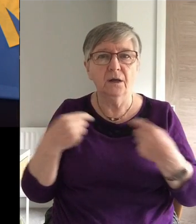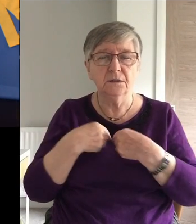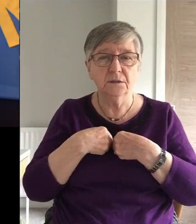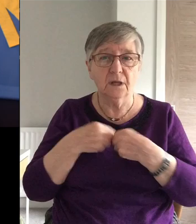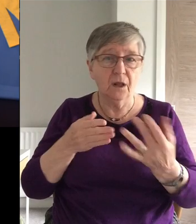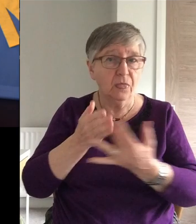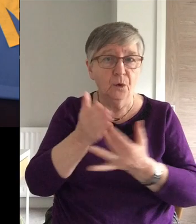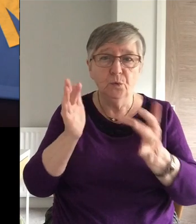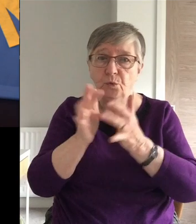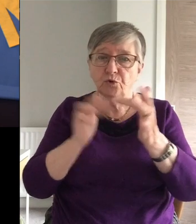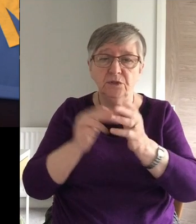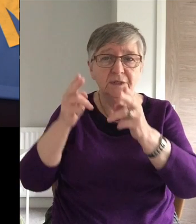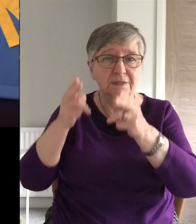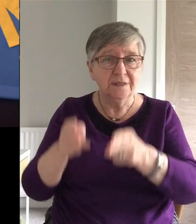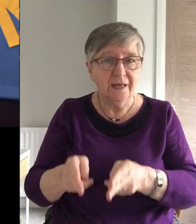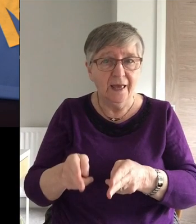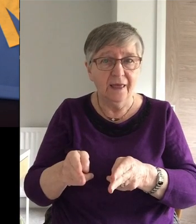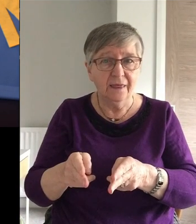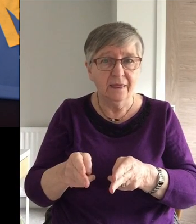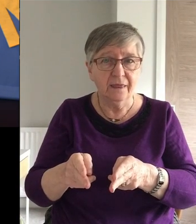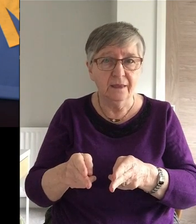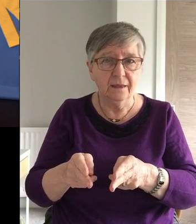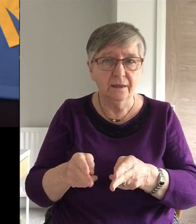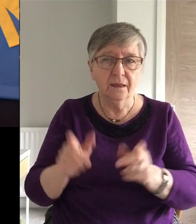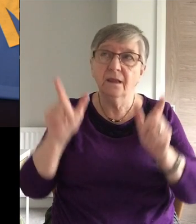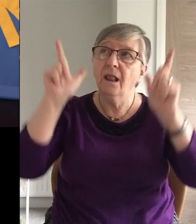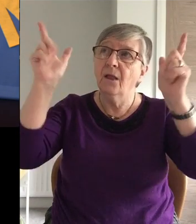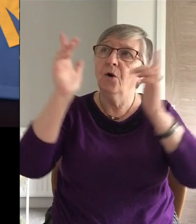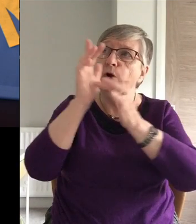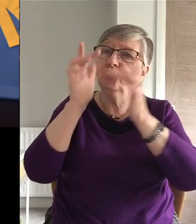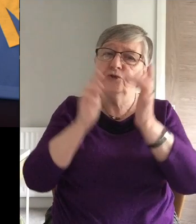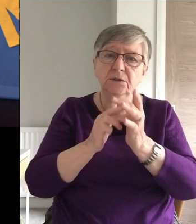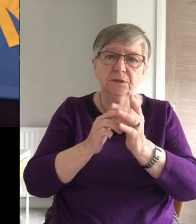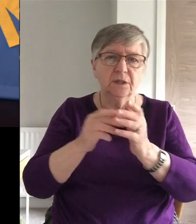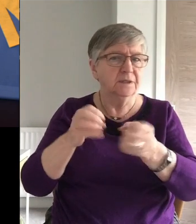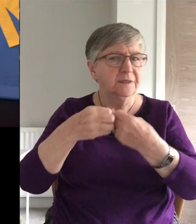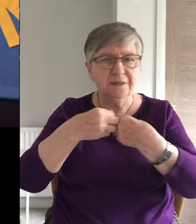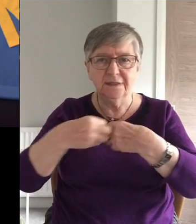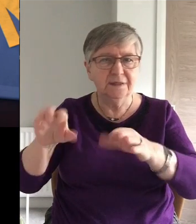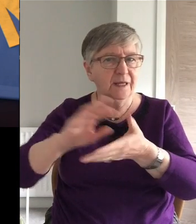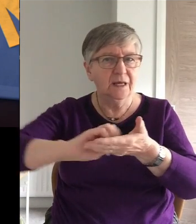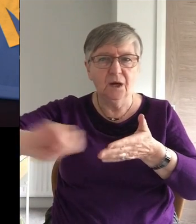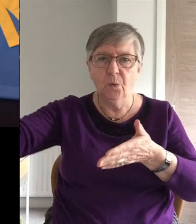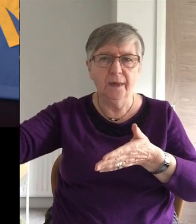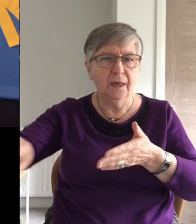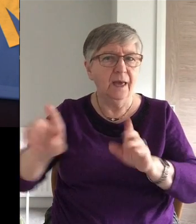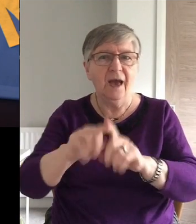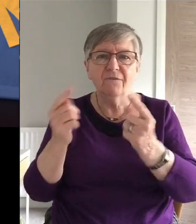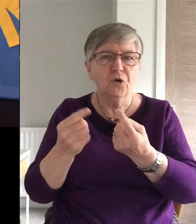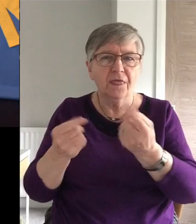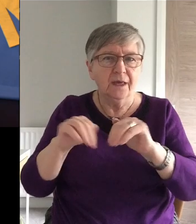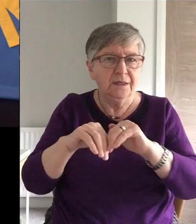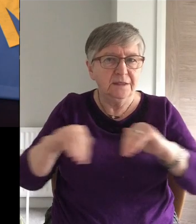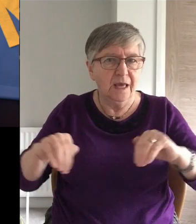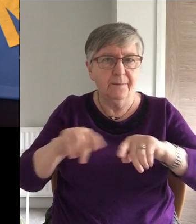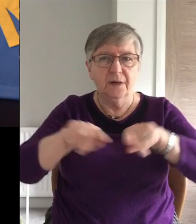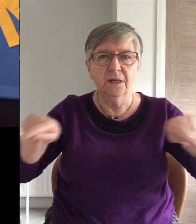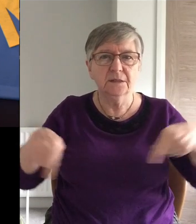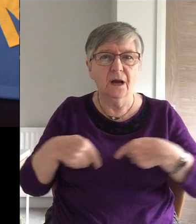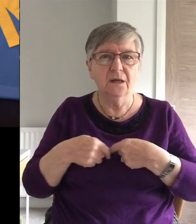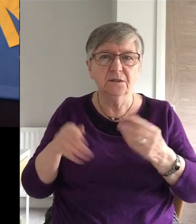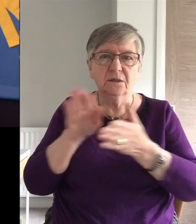that rising, our Lord Jesus has done away with all that separates us from you. He has brought us together. He